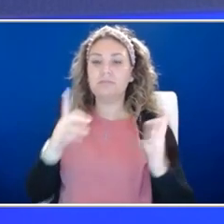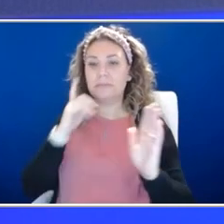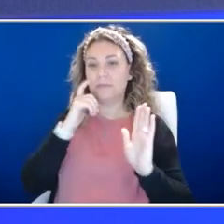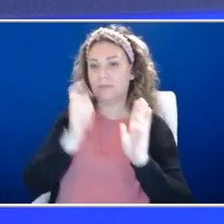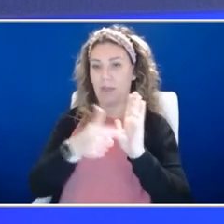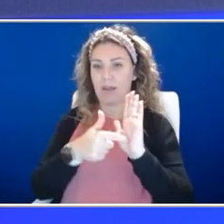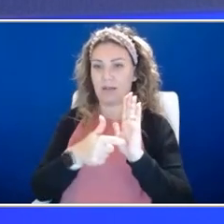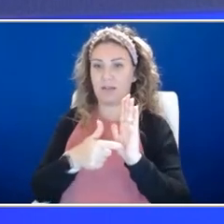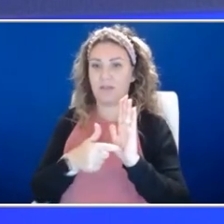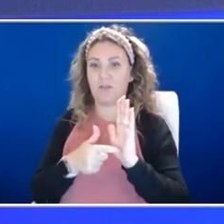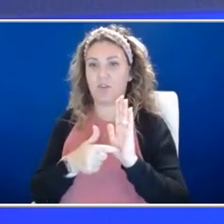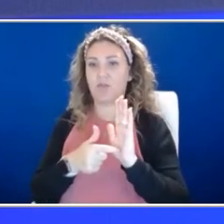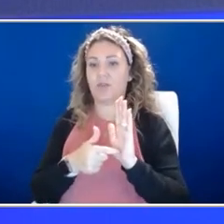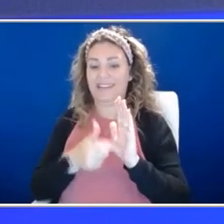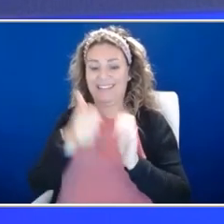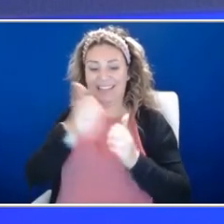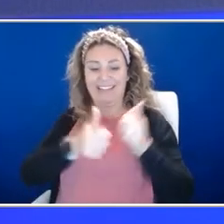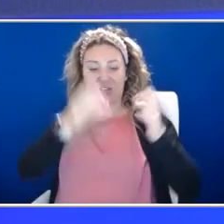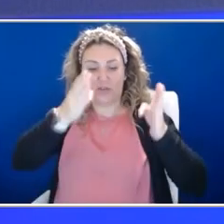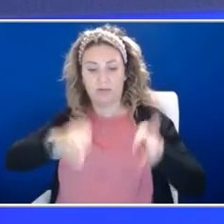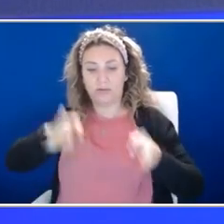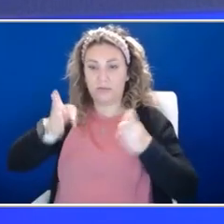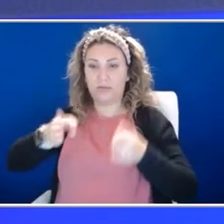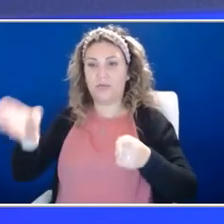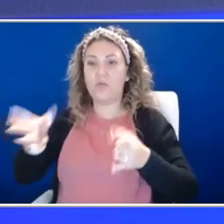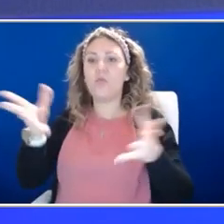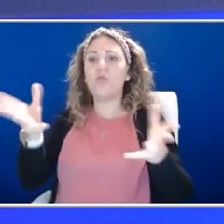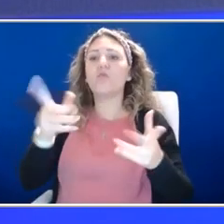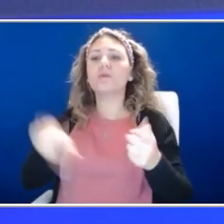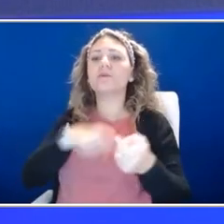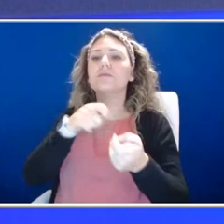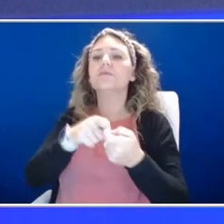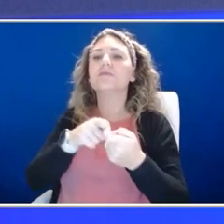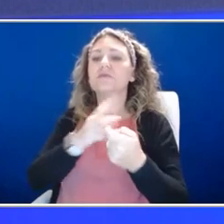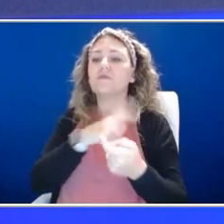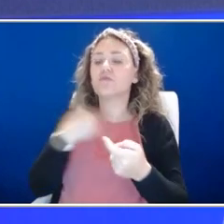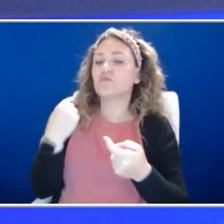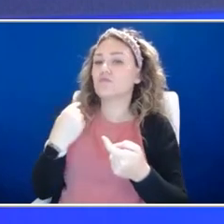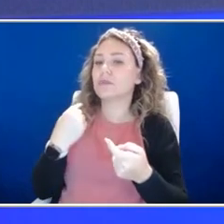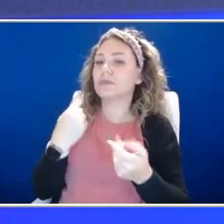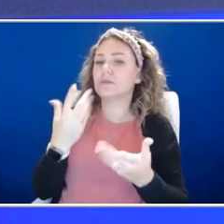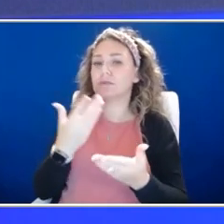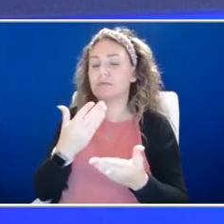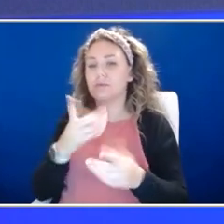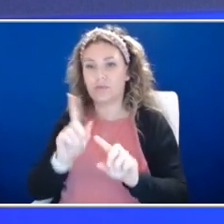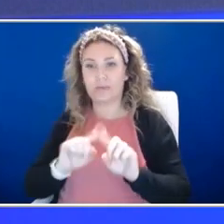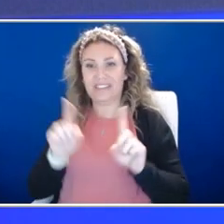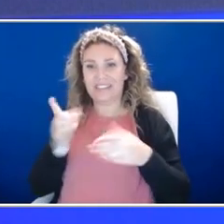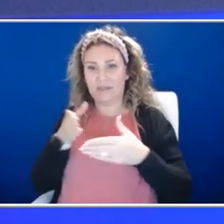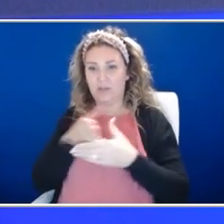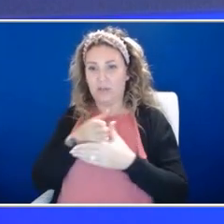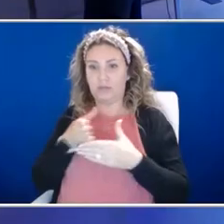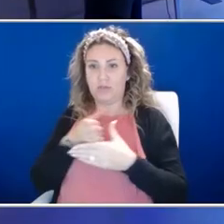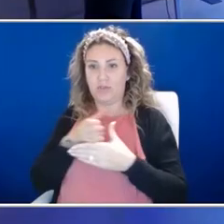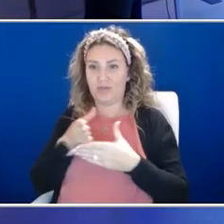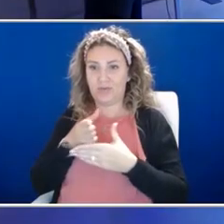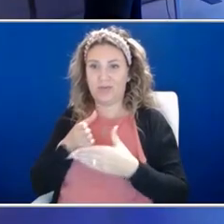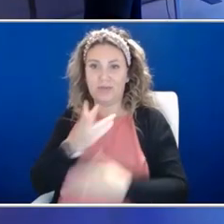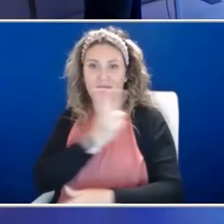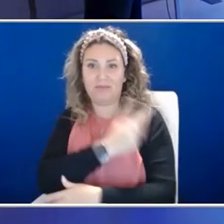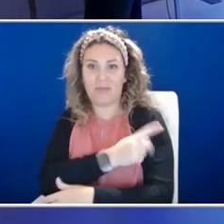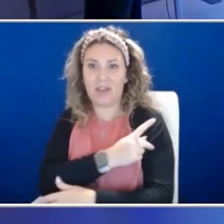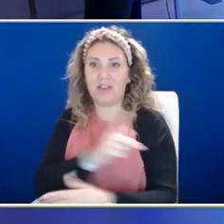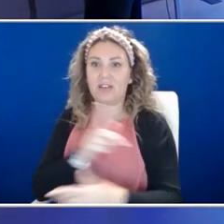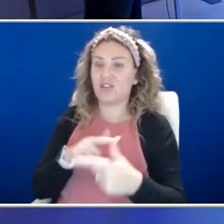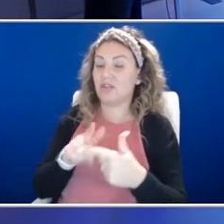each individual what those specific risk factors are, which are going to be different between which different is key, patients. Because then you can try and take away those